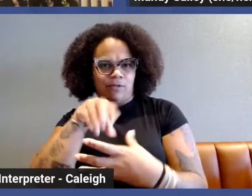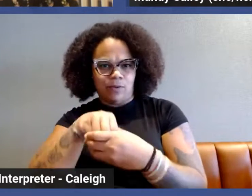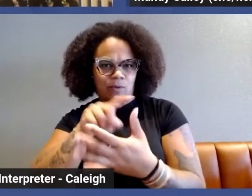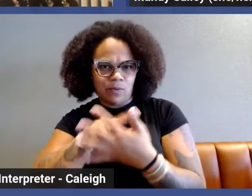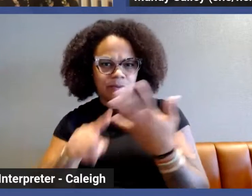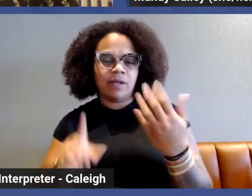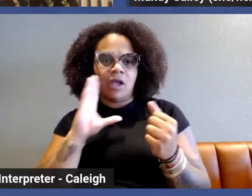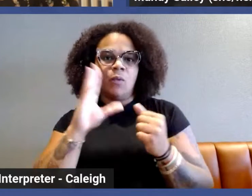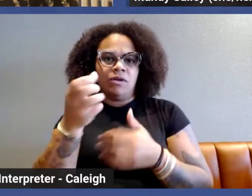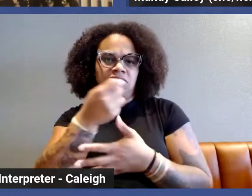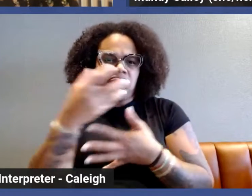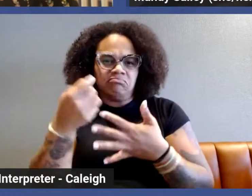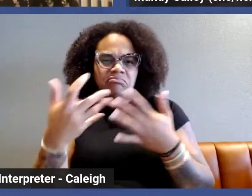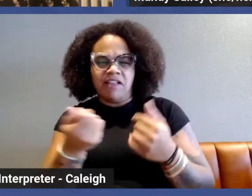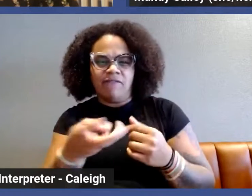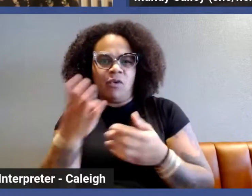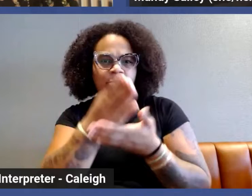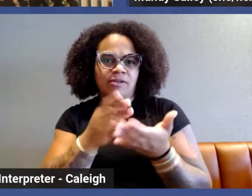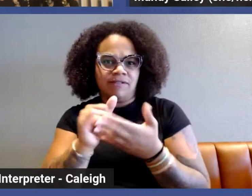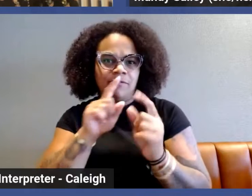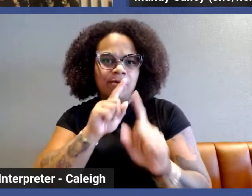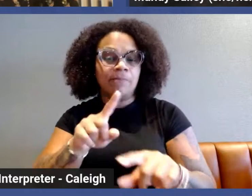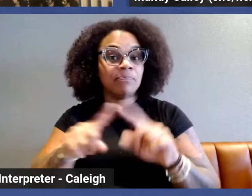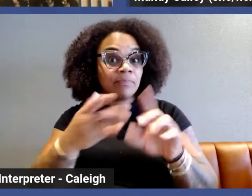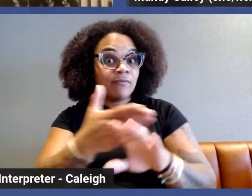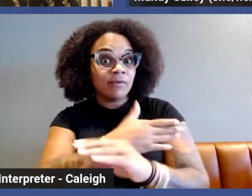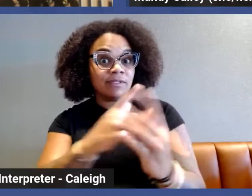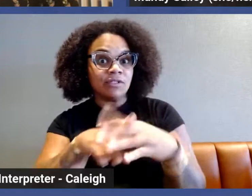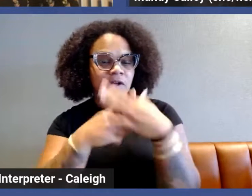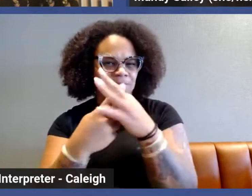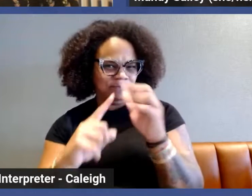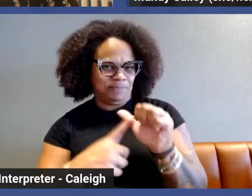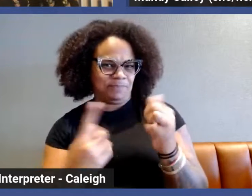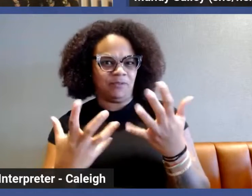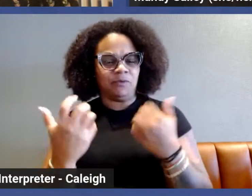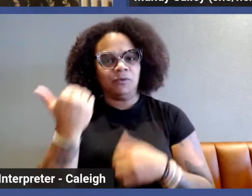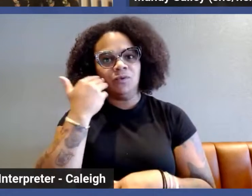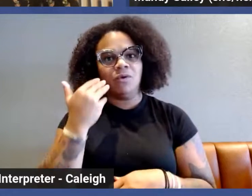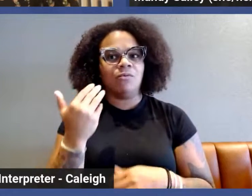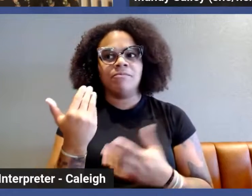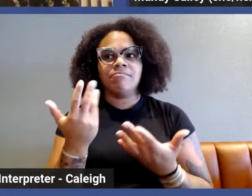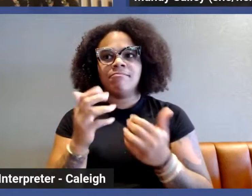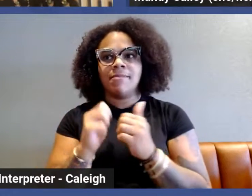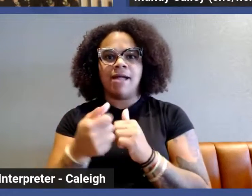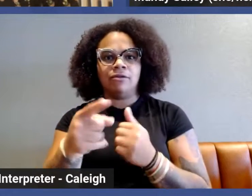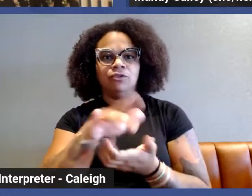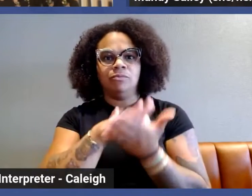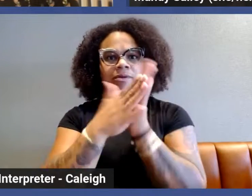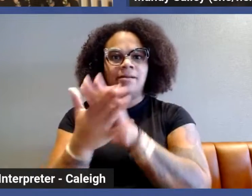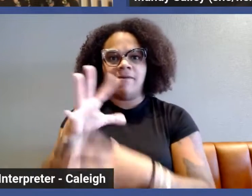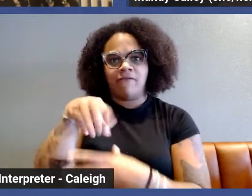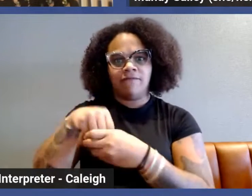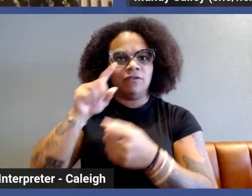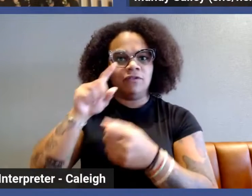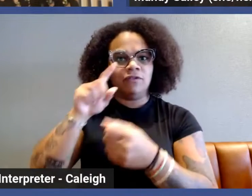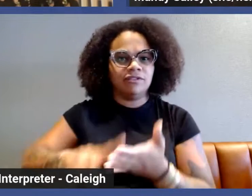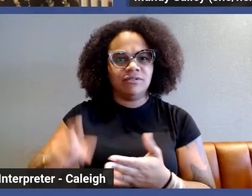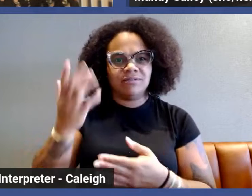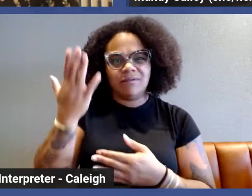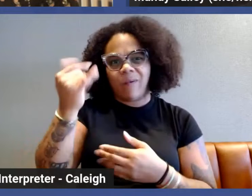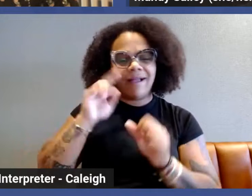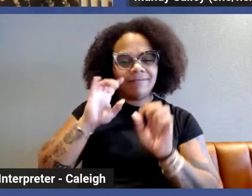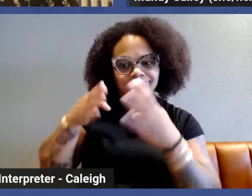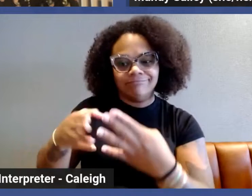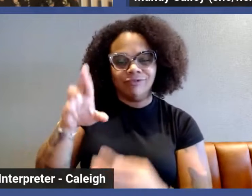report. But before we get into that, I'd like to know sort of what brought you to doing this research. Why Reddit,